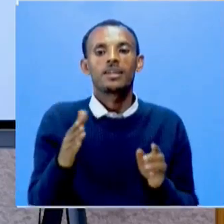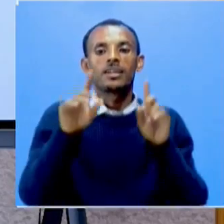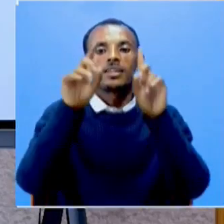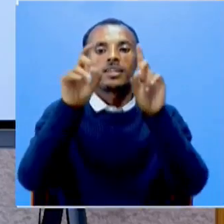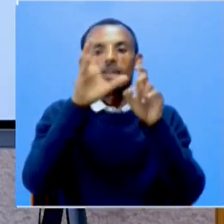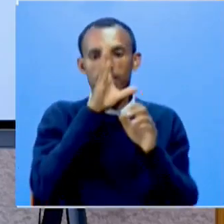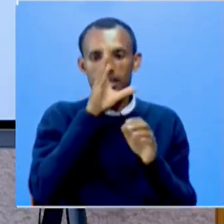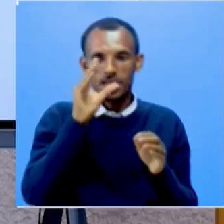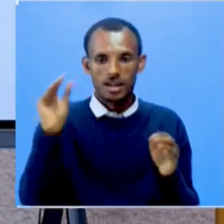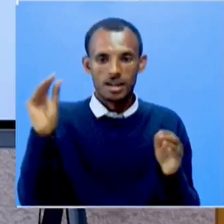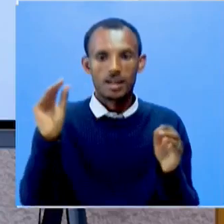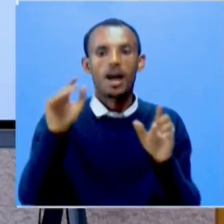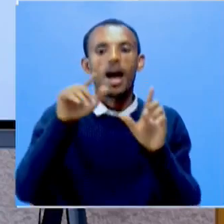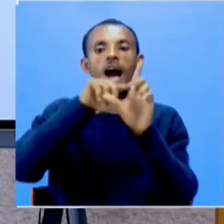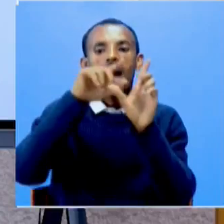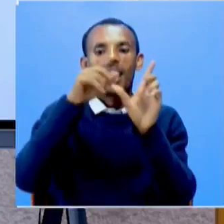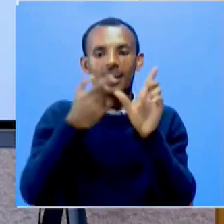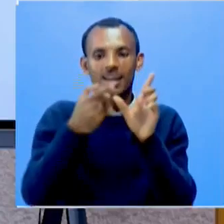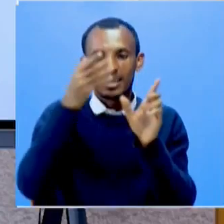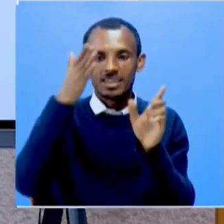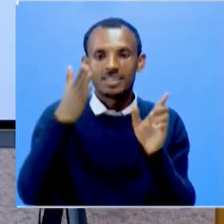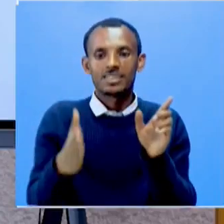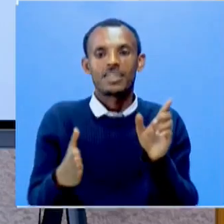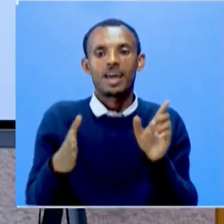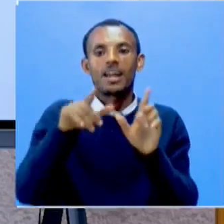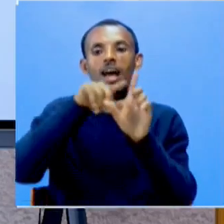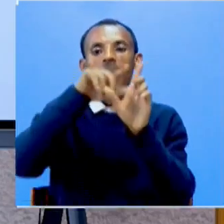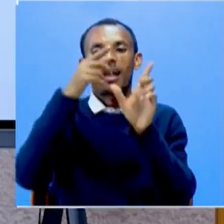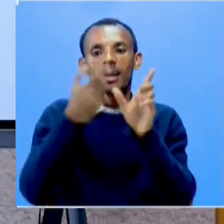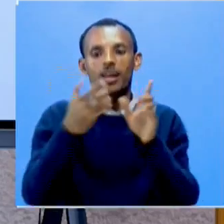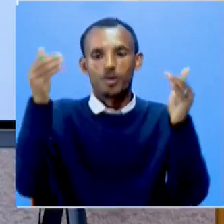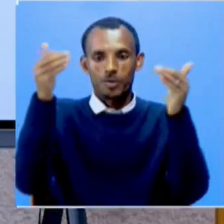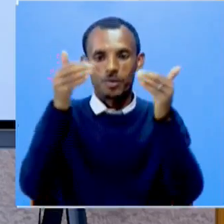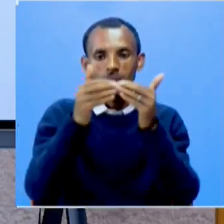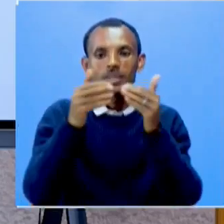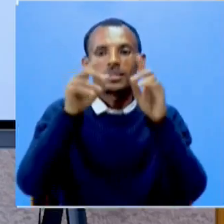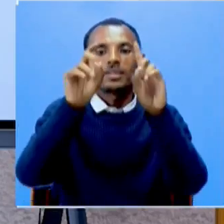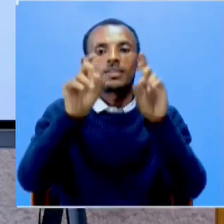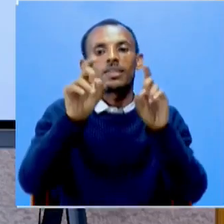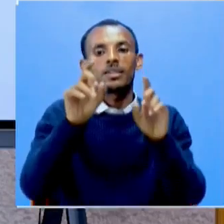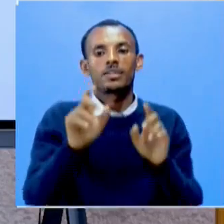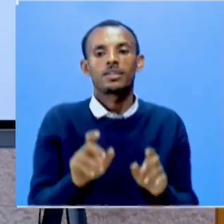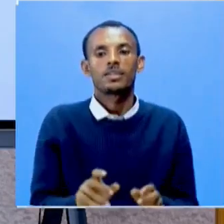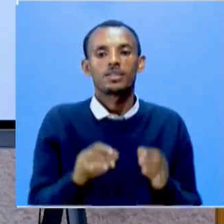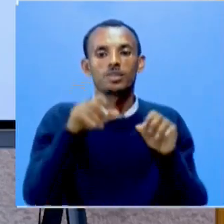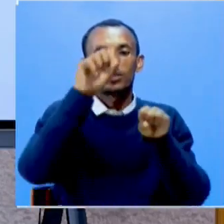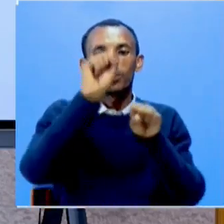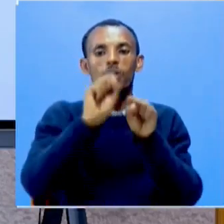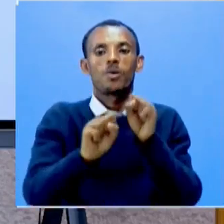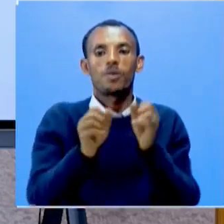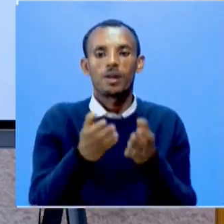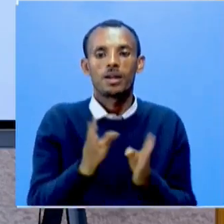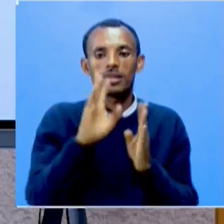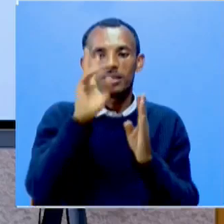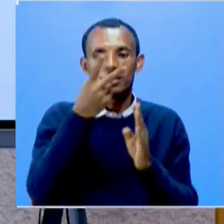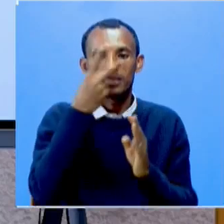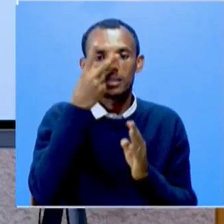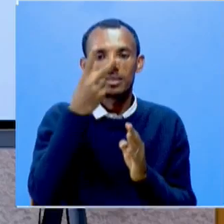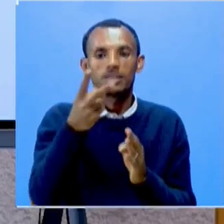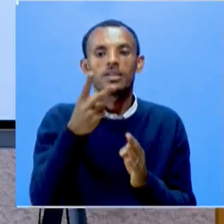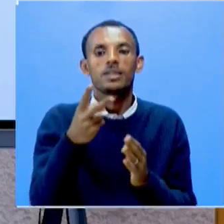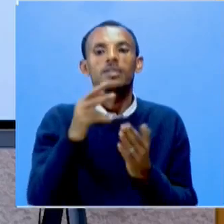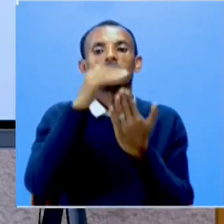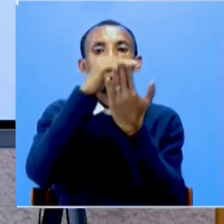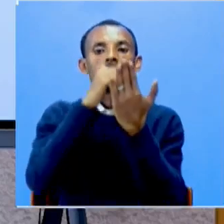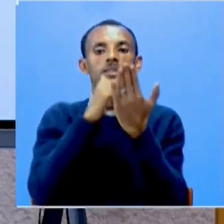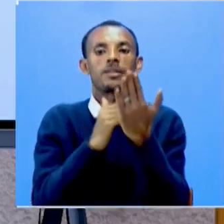and angle side angle congruency test. So let's proceed to the